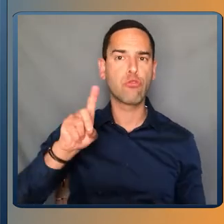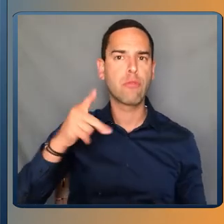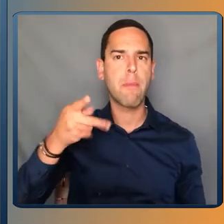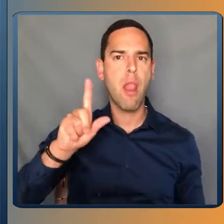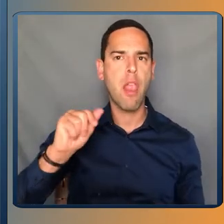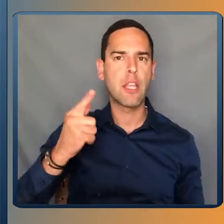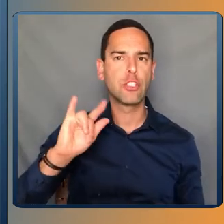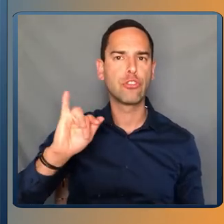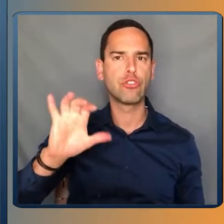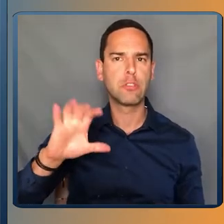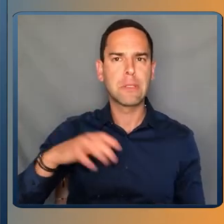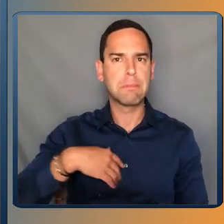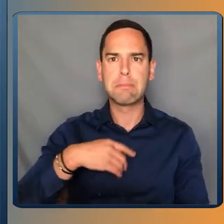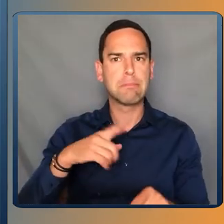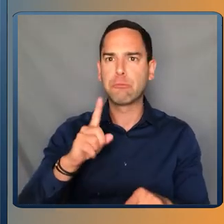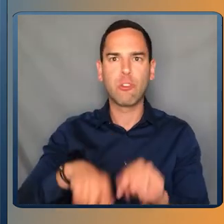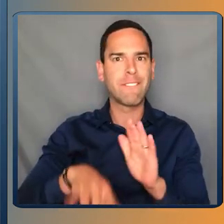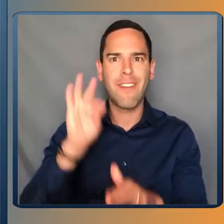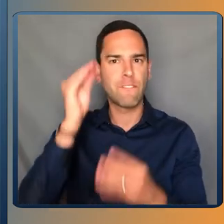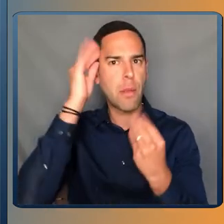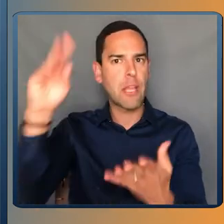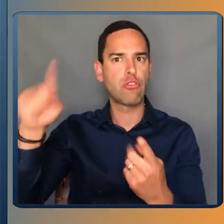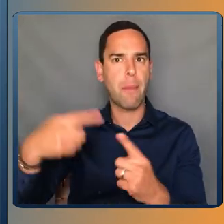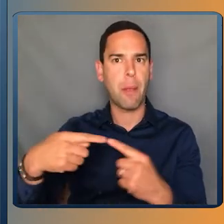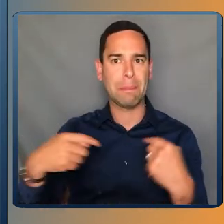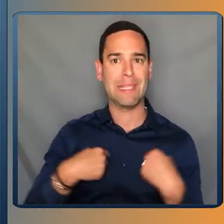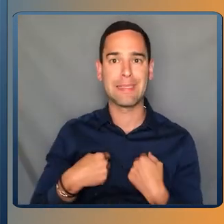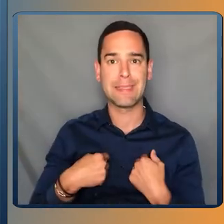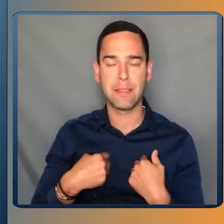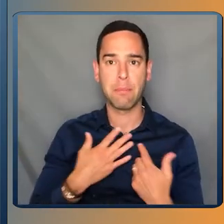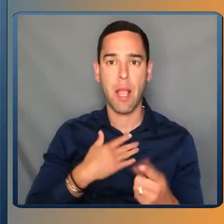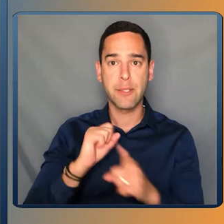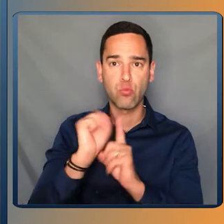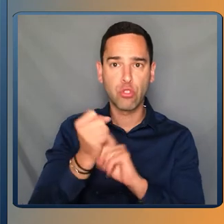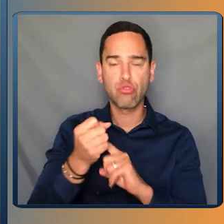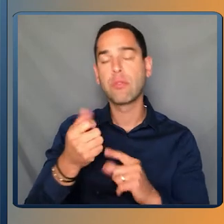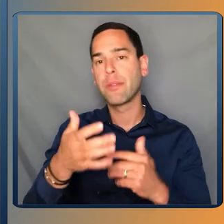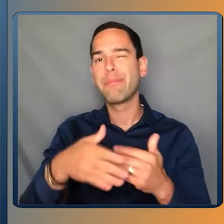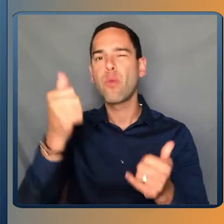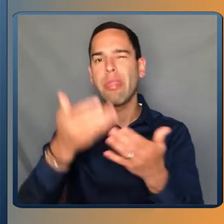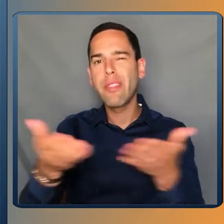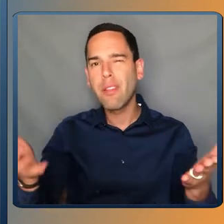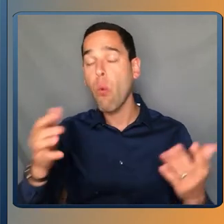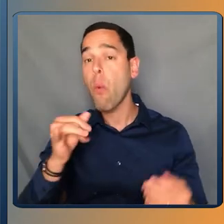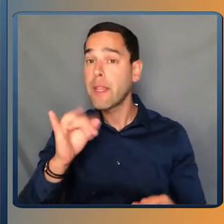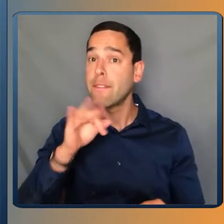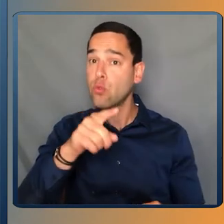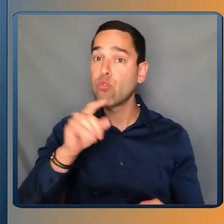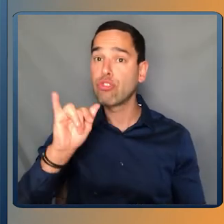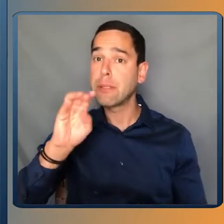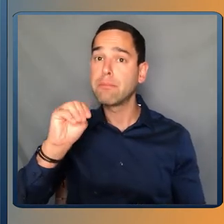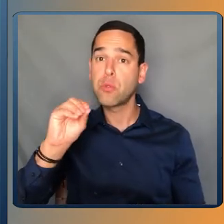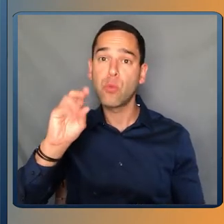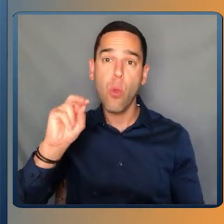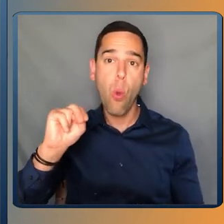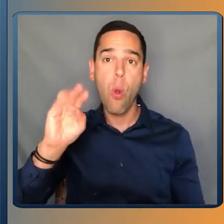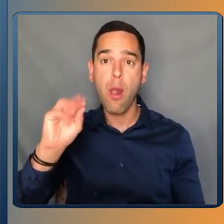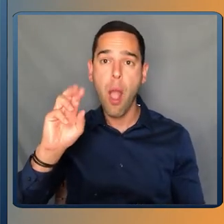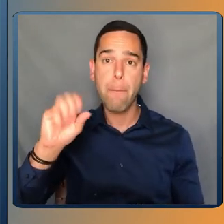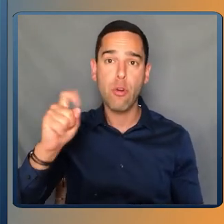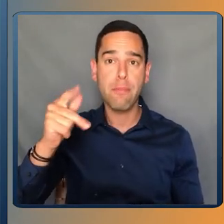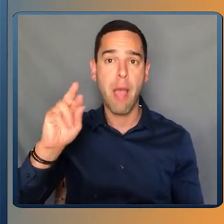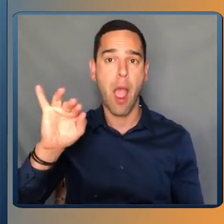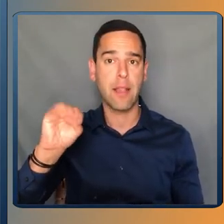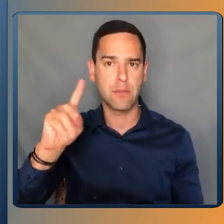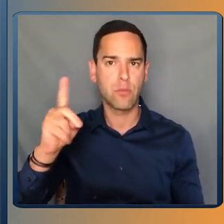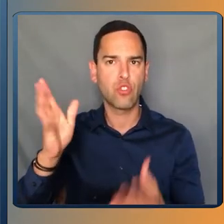couldn't find much information that pertained to me. And usually most addresses were, if you're immunocompromised, talk